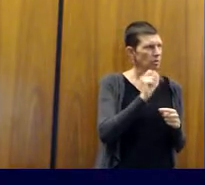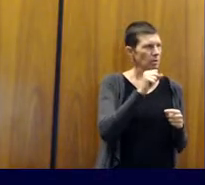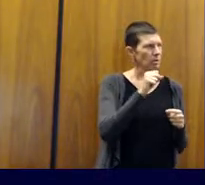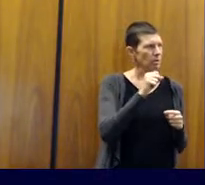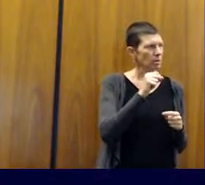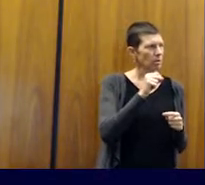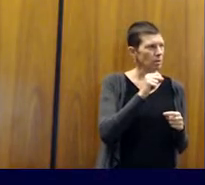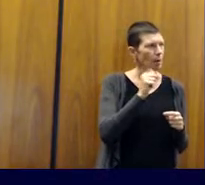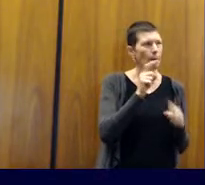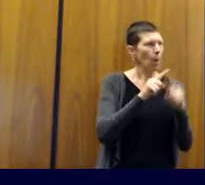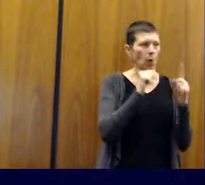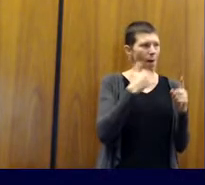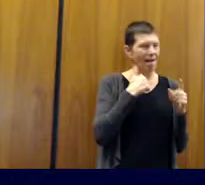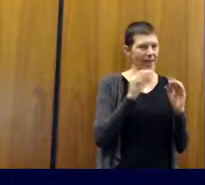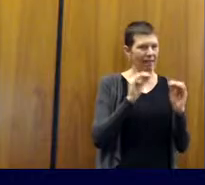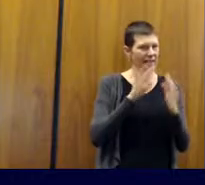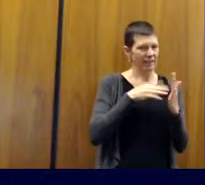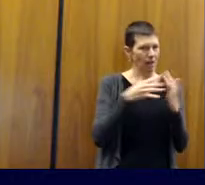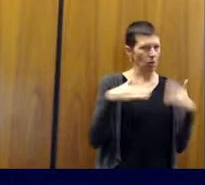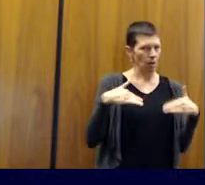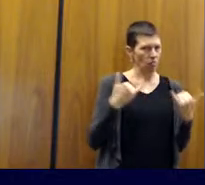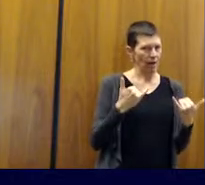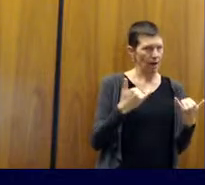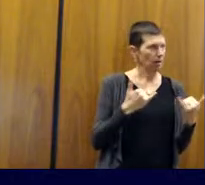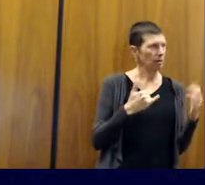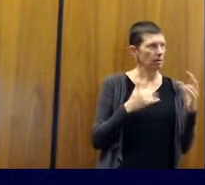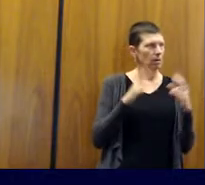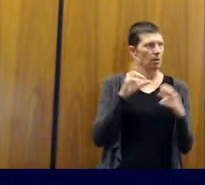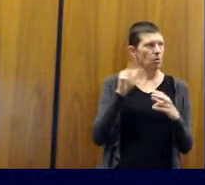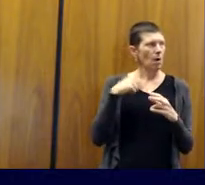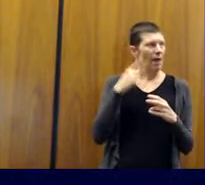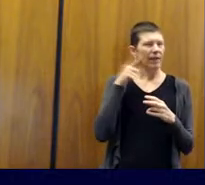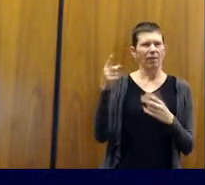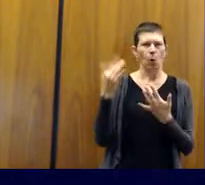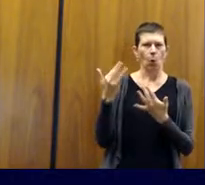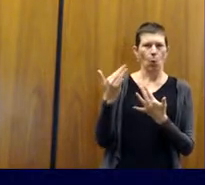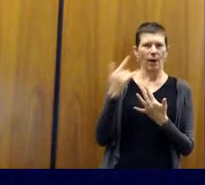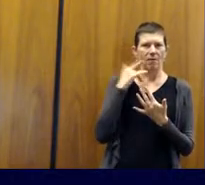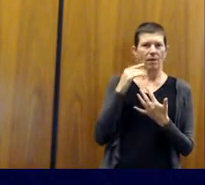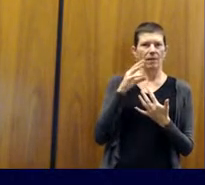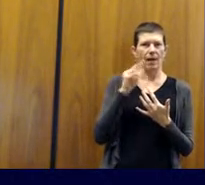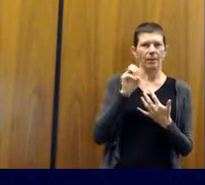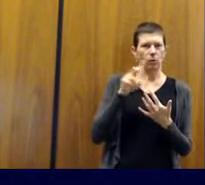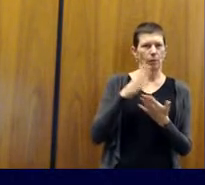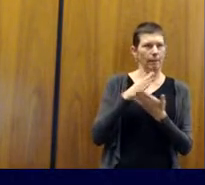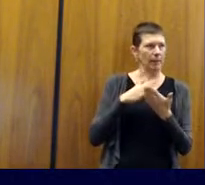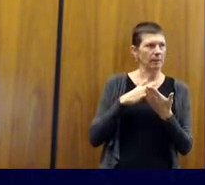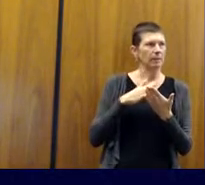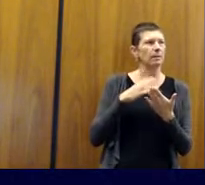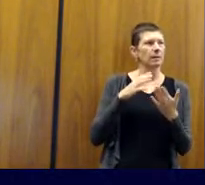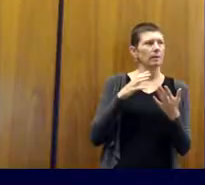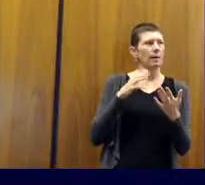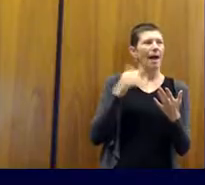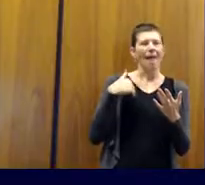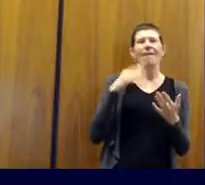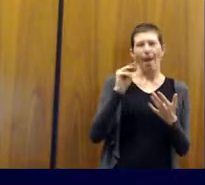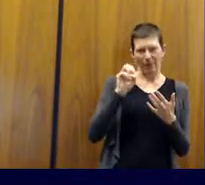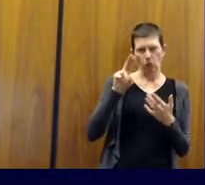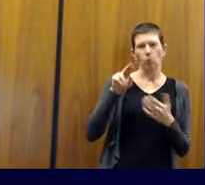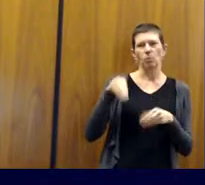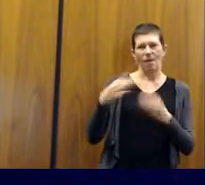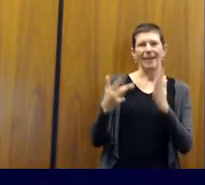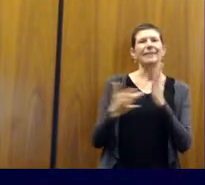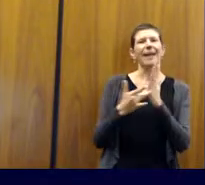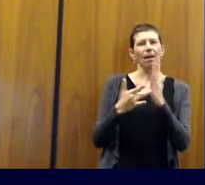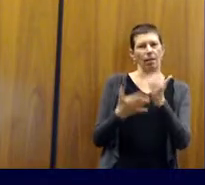Yeah, but we don't have anything scheduled right now. No, I think they're waiting on the MSU piece. Yeah, there's an which is another- MSU is providing